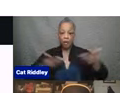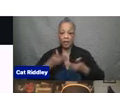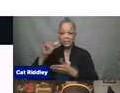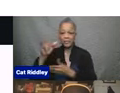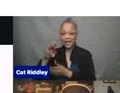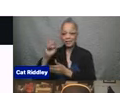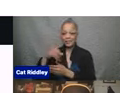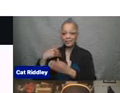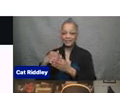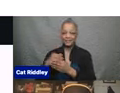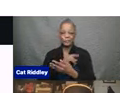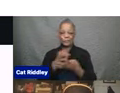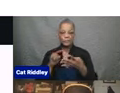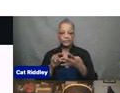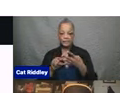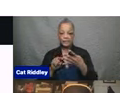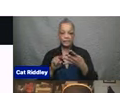James.